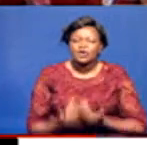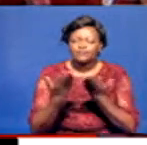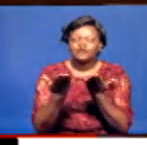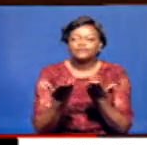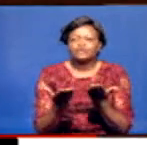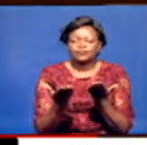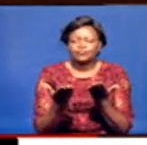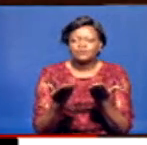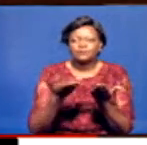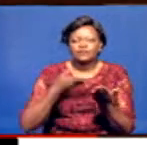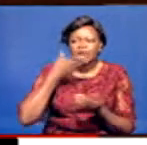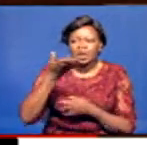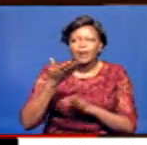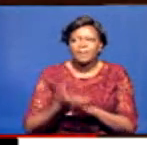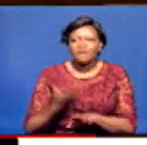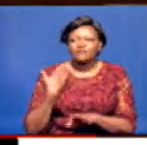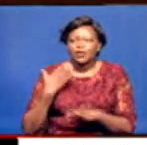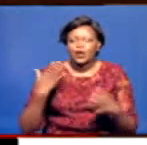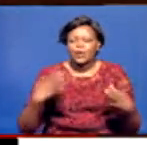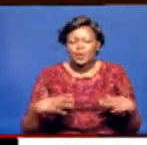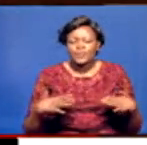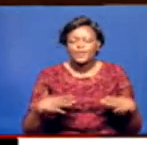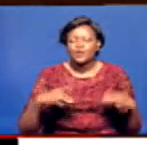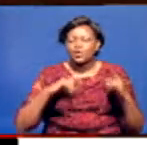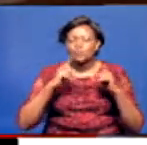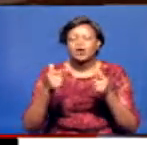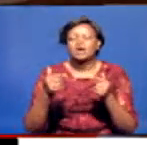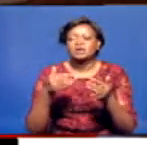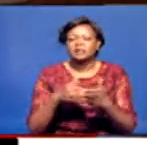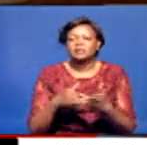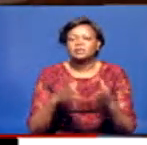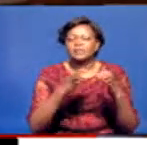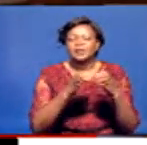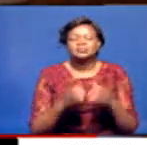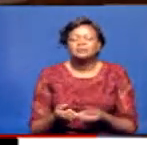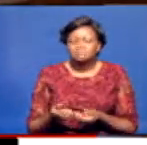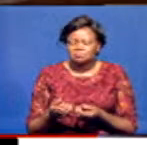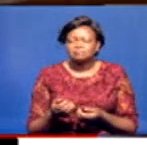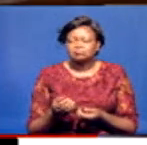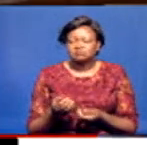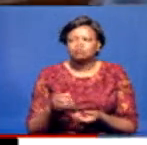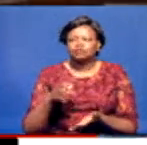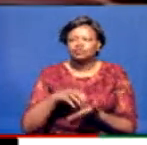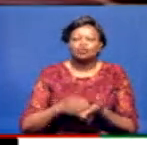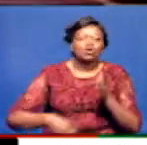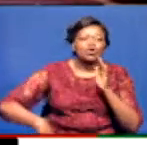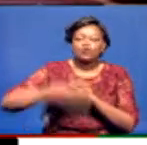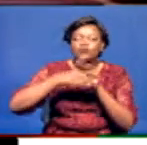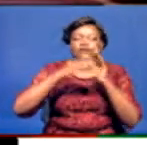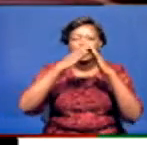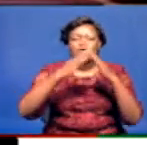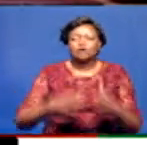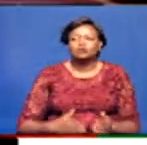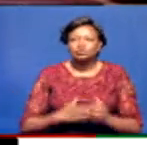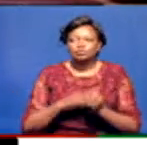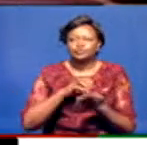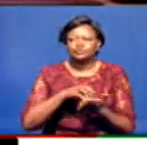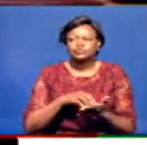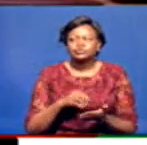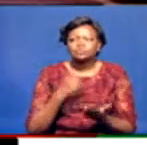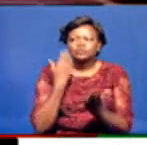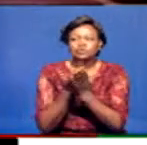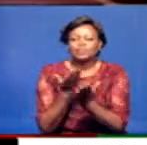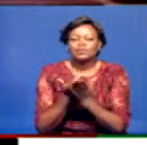reply before those alleged to go against the party stand are kicked out of House leadership positions. The proposal by